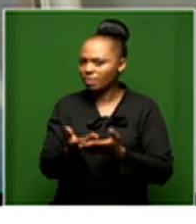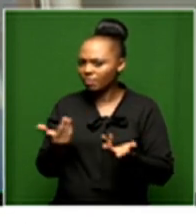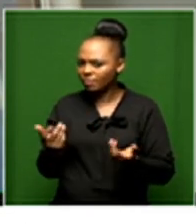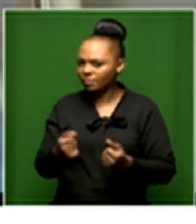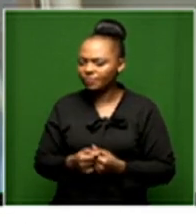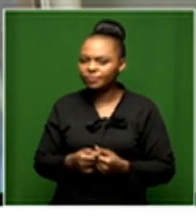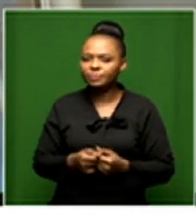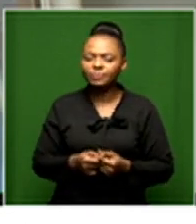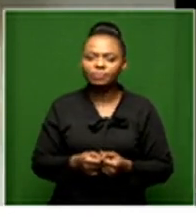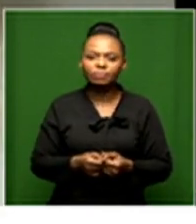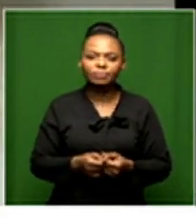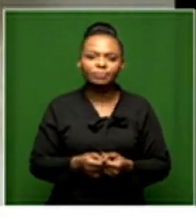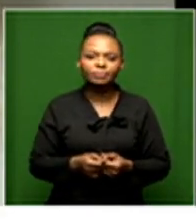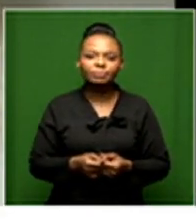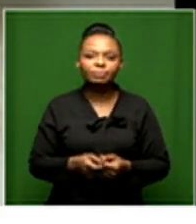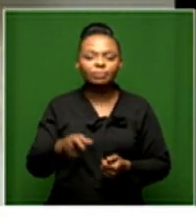Well,